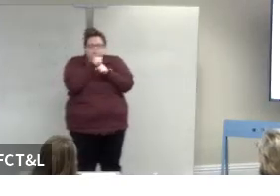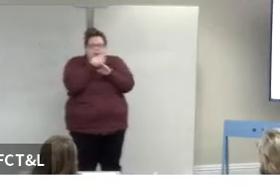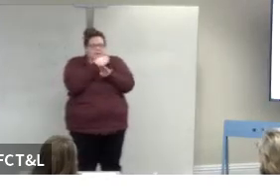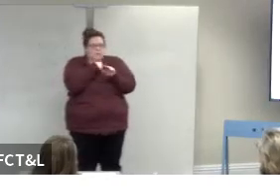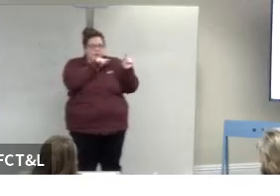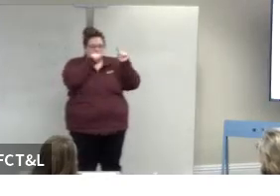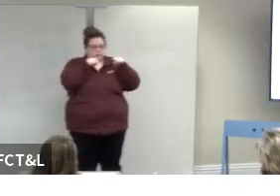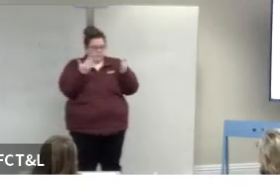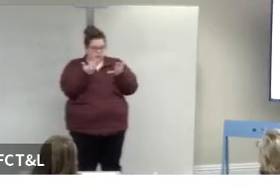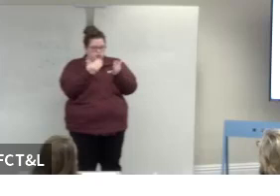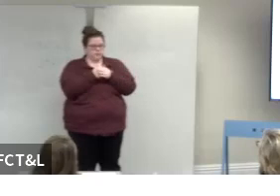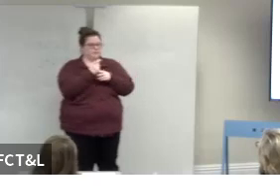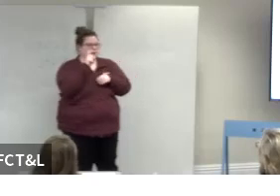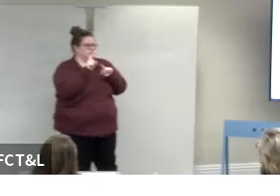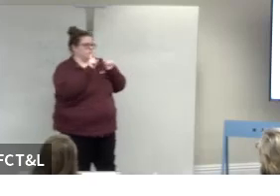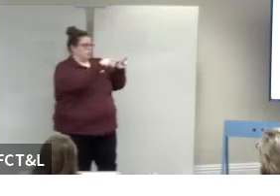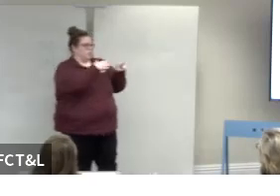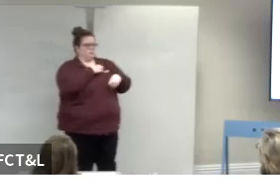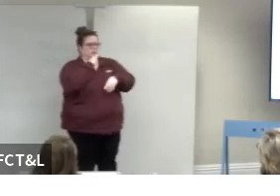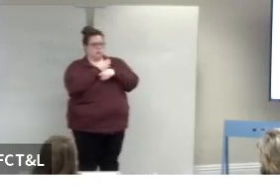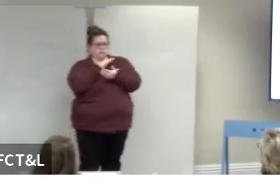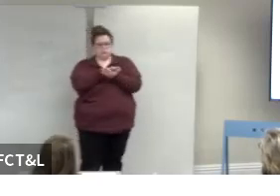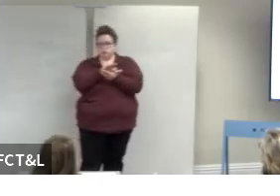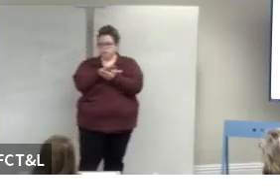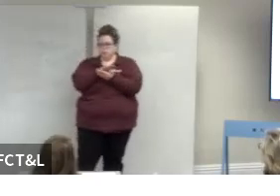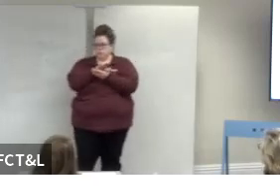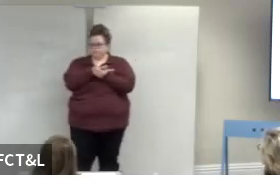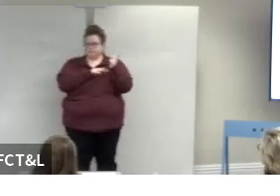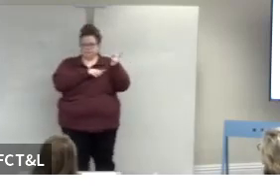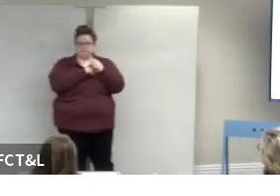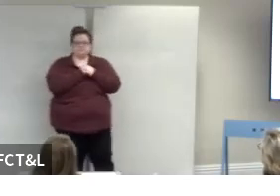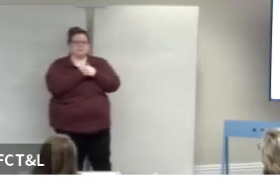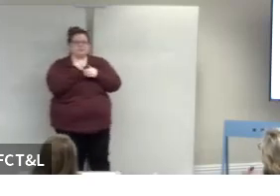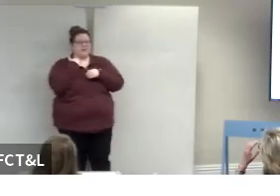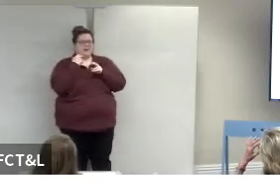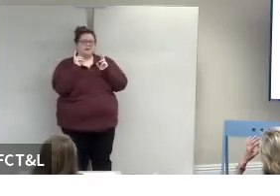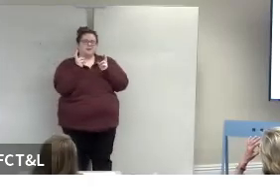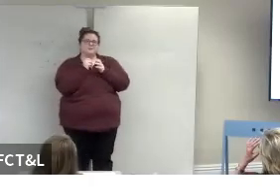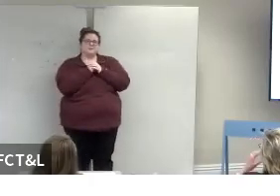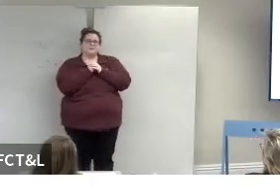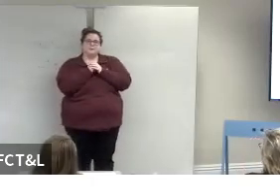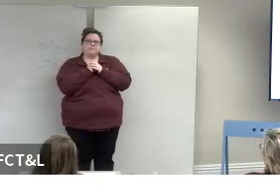Just today, actually, right before I came over here, I had to go over to my daughter's school.